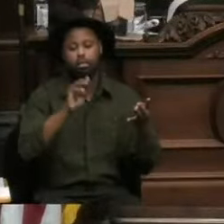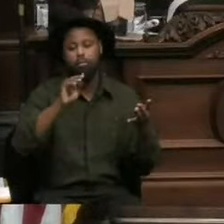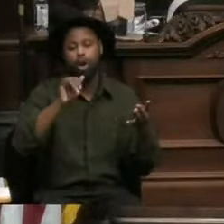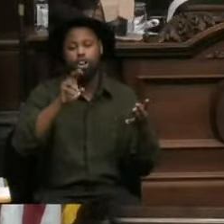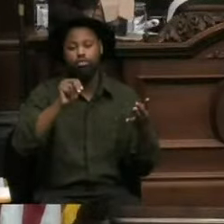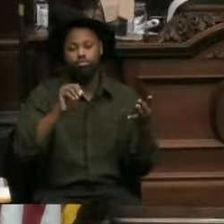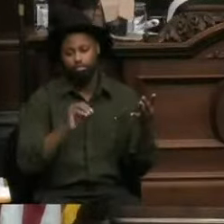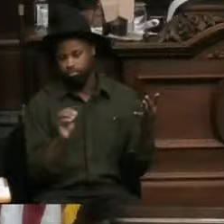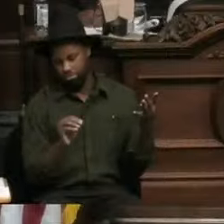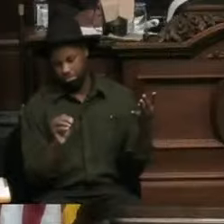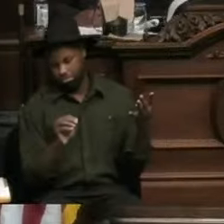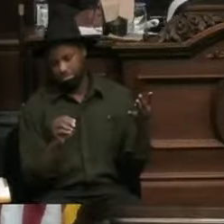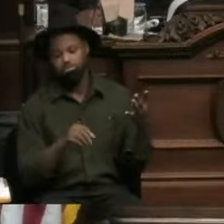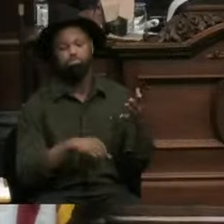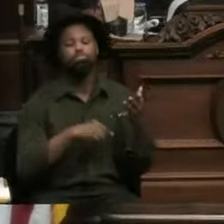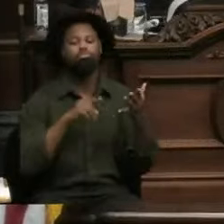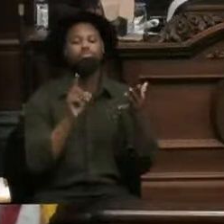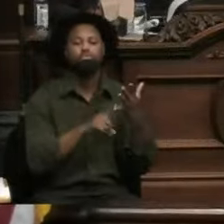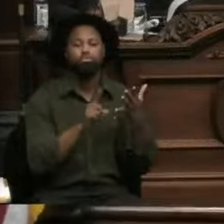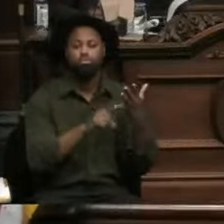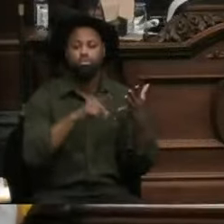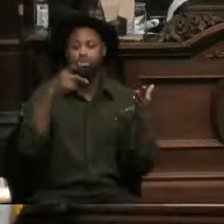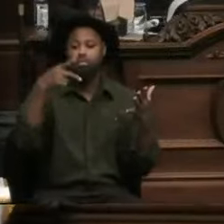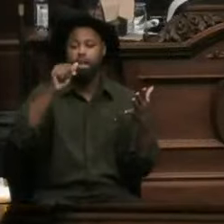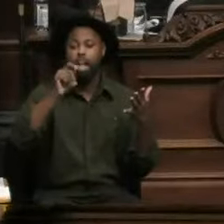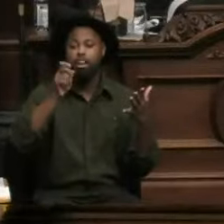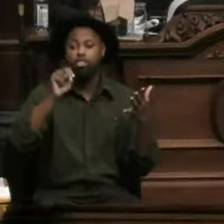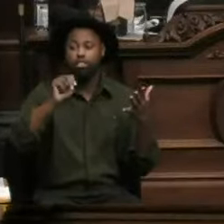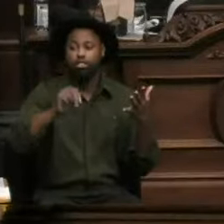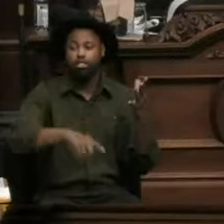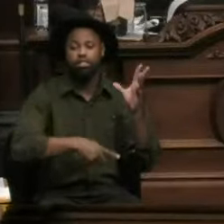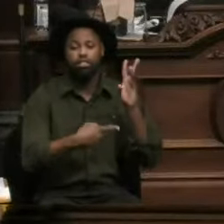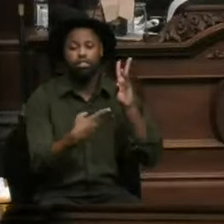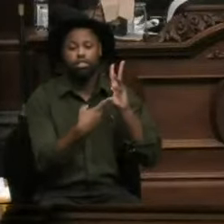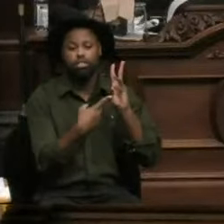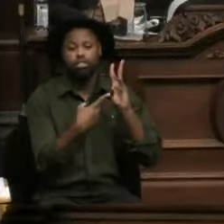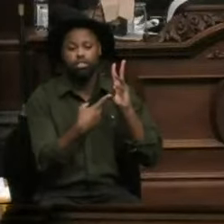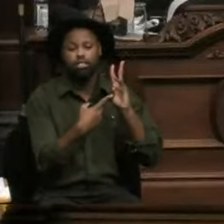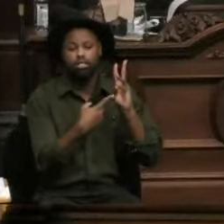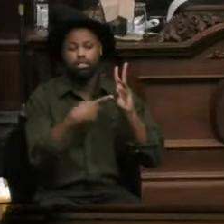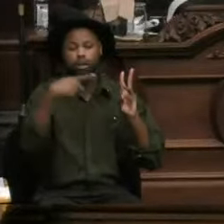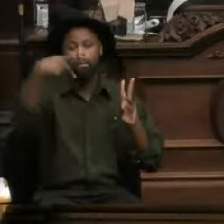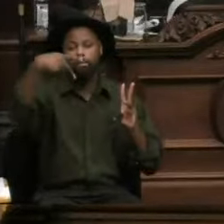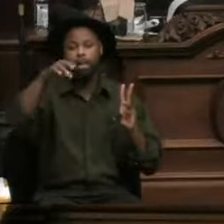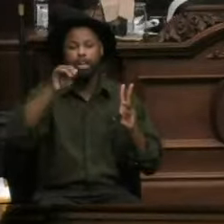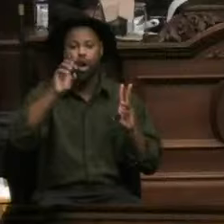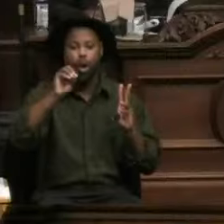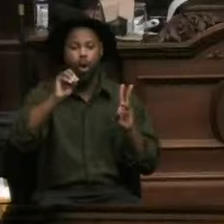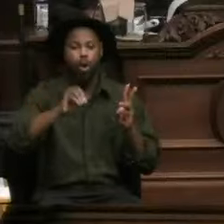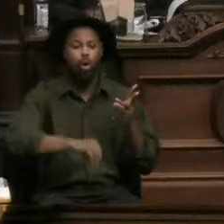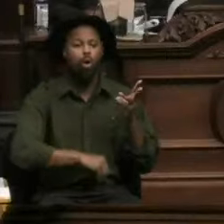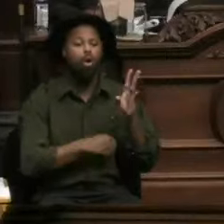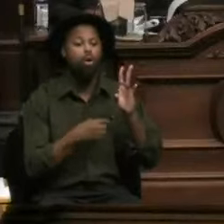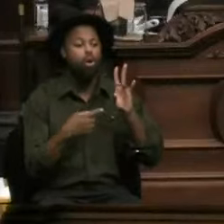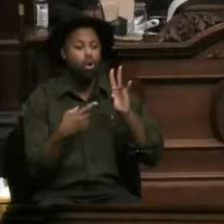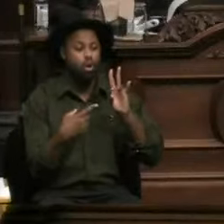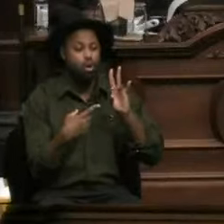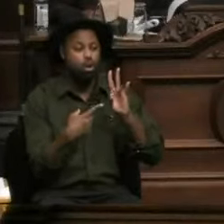Martin? Agent Councilmember Patterson? Here. Agent Councilmember Pio? Here.